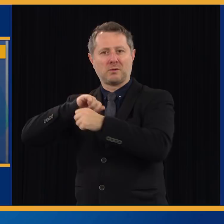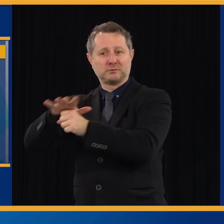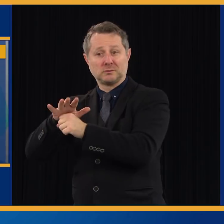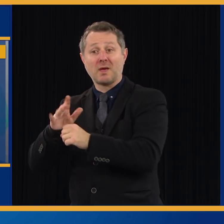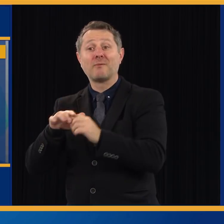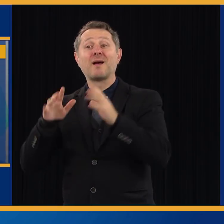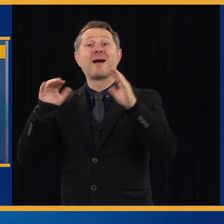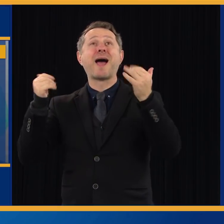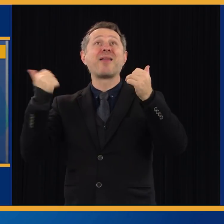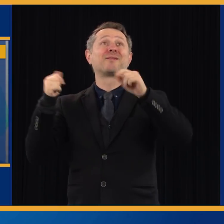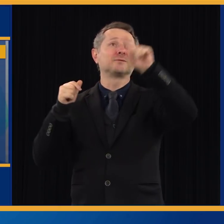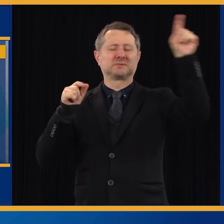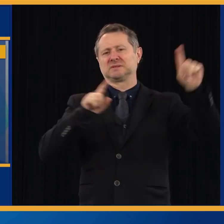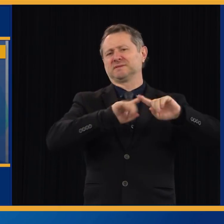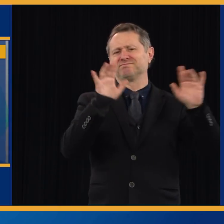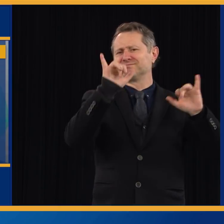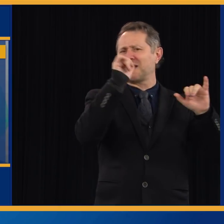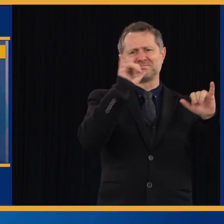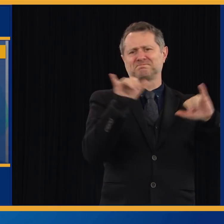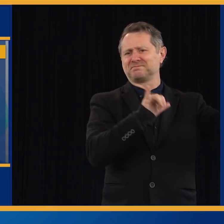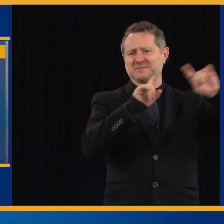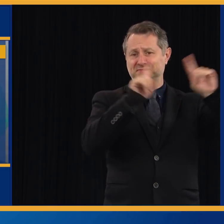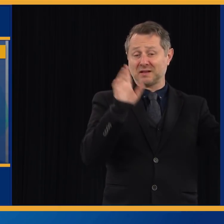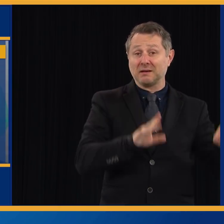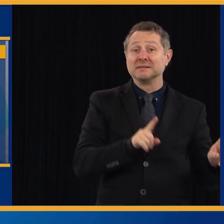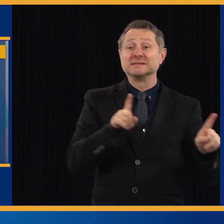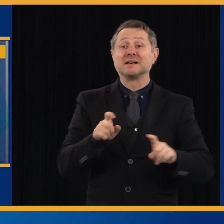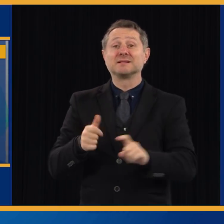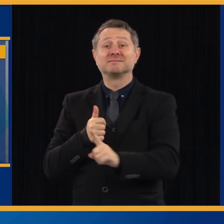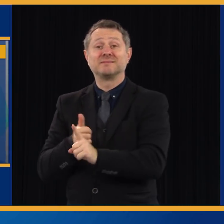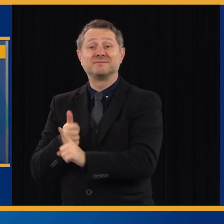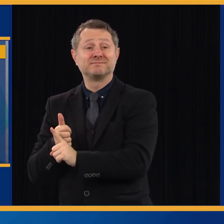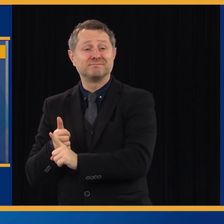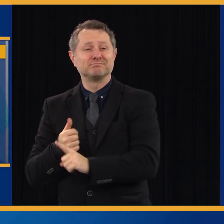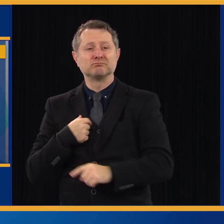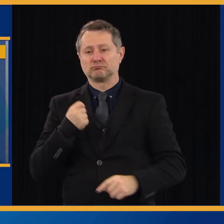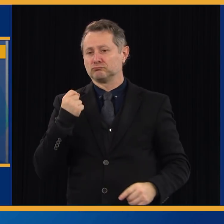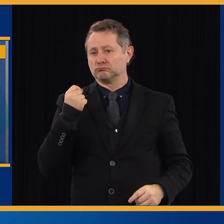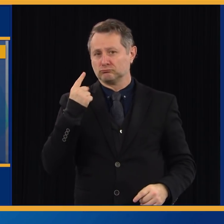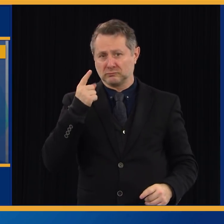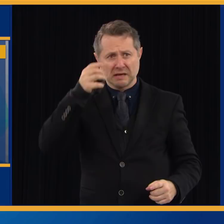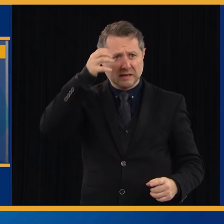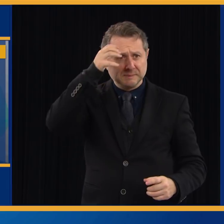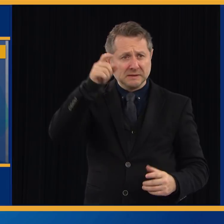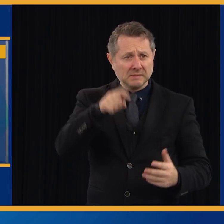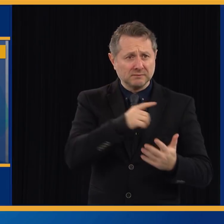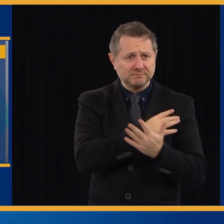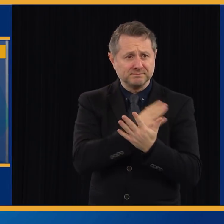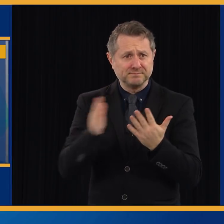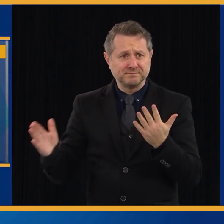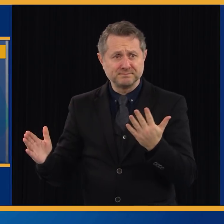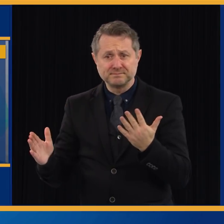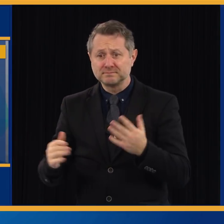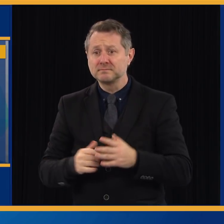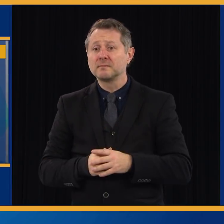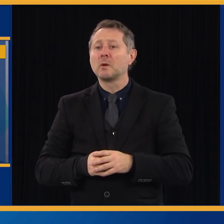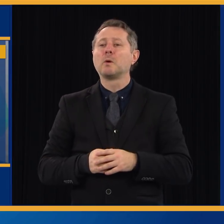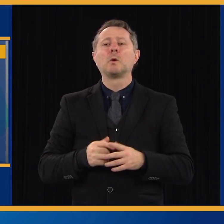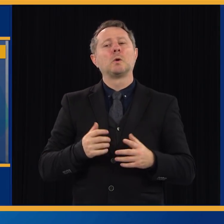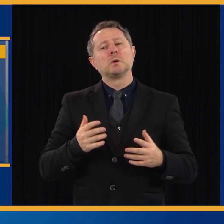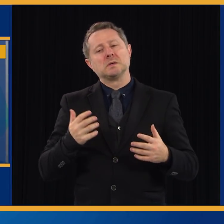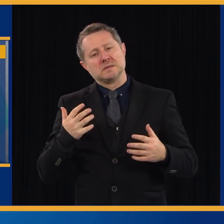people need to understand this issue because it's going to be determinative and it's complicated and it's been